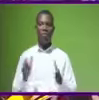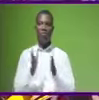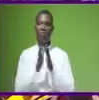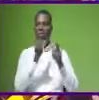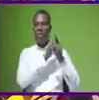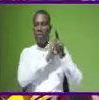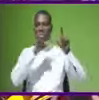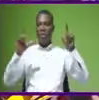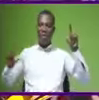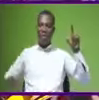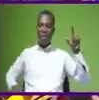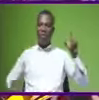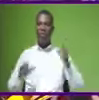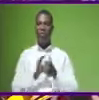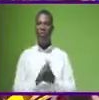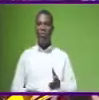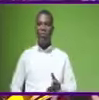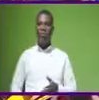lord hallelujah